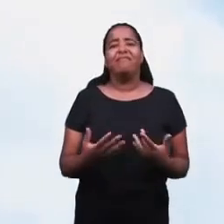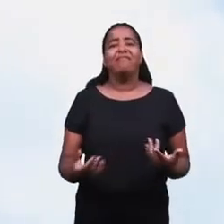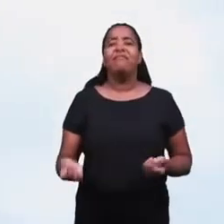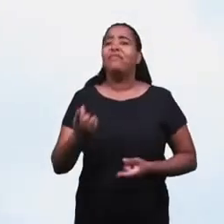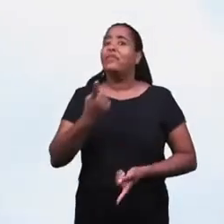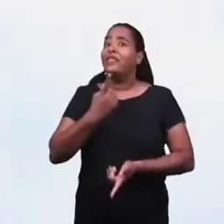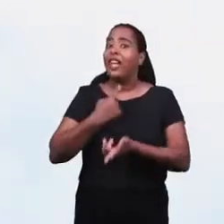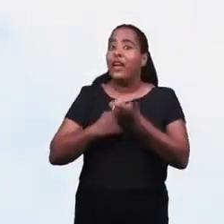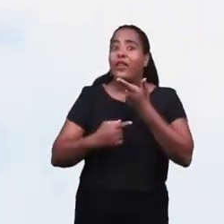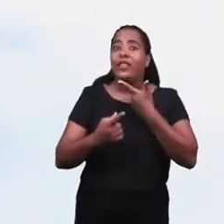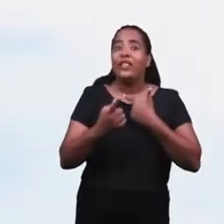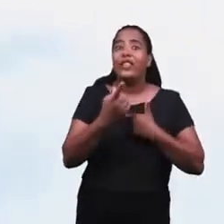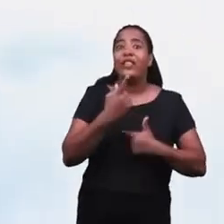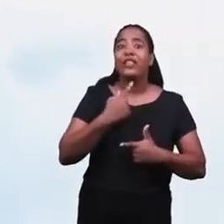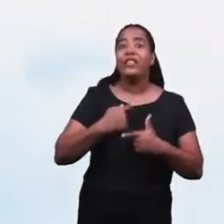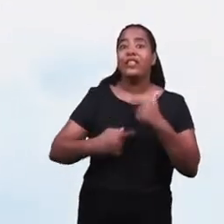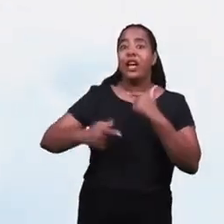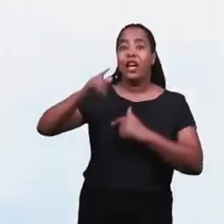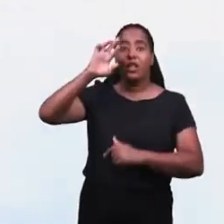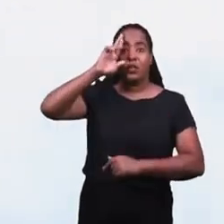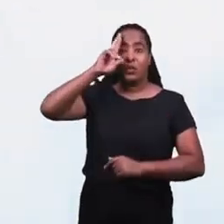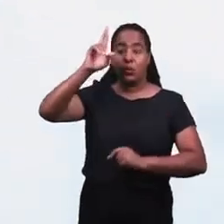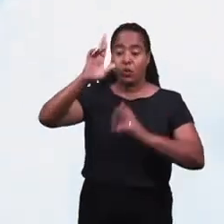I want a Jesus that saves me.